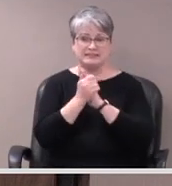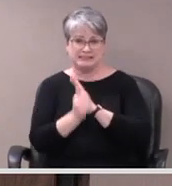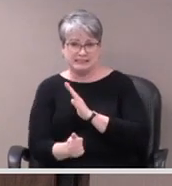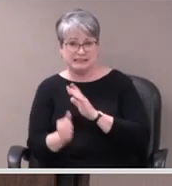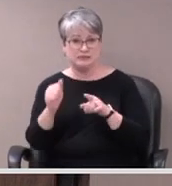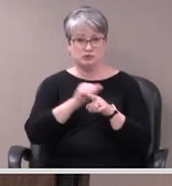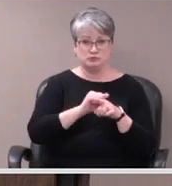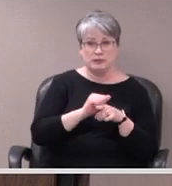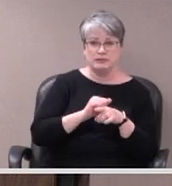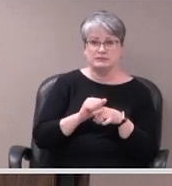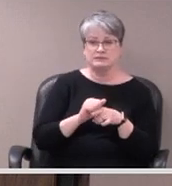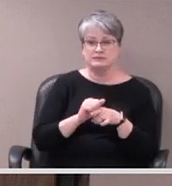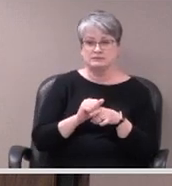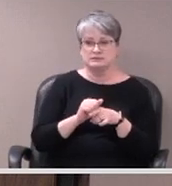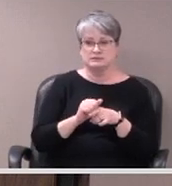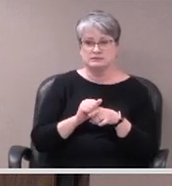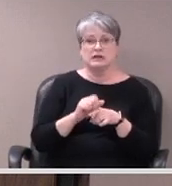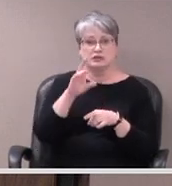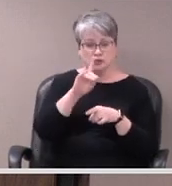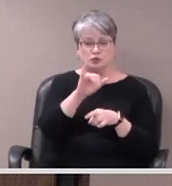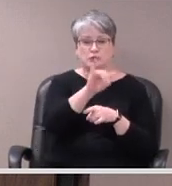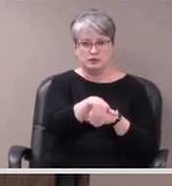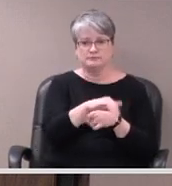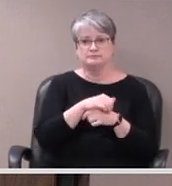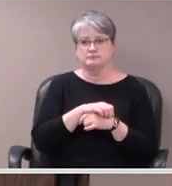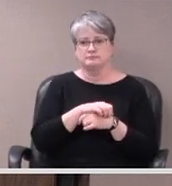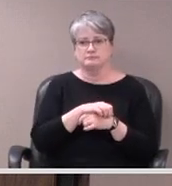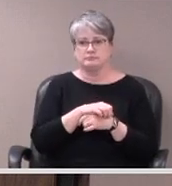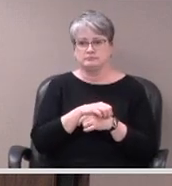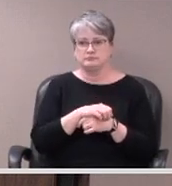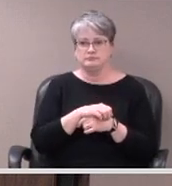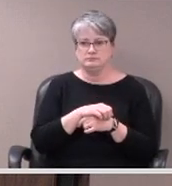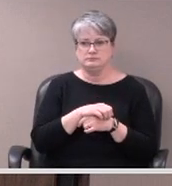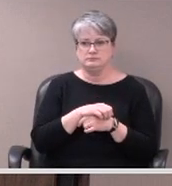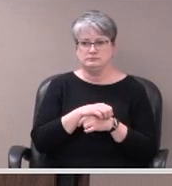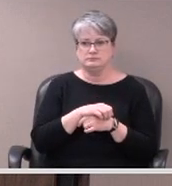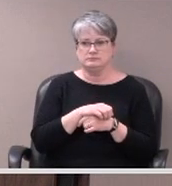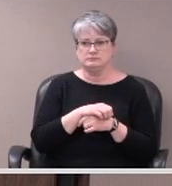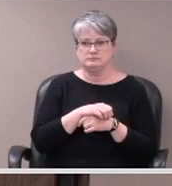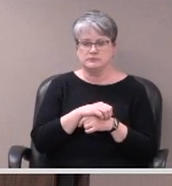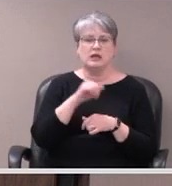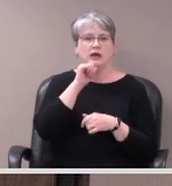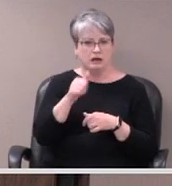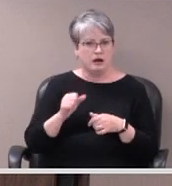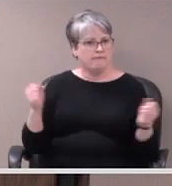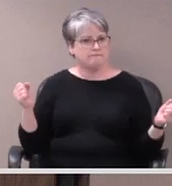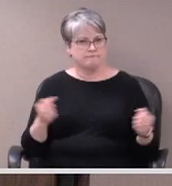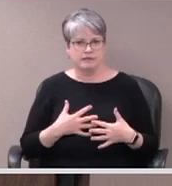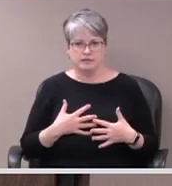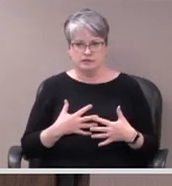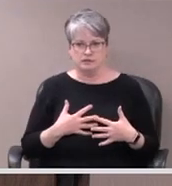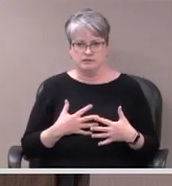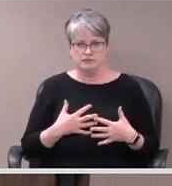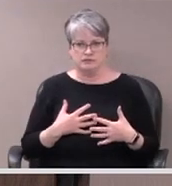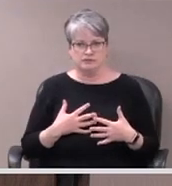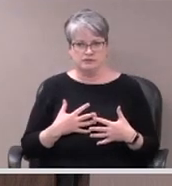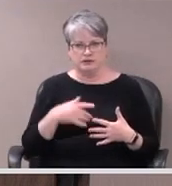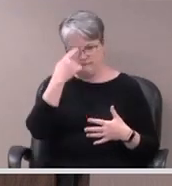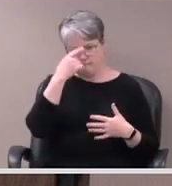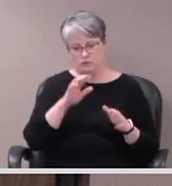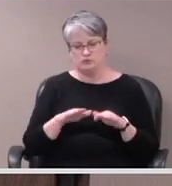the training to do that instead of fearing children.